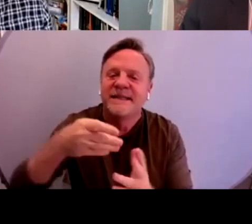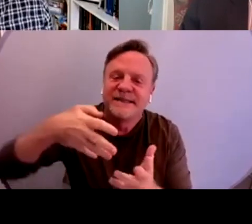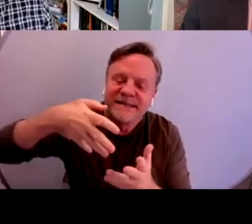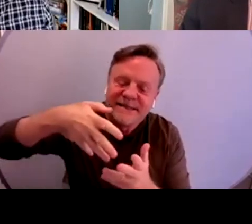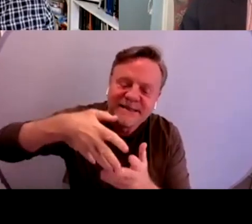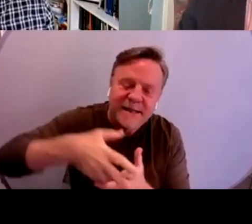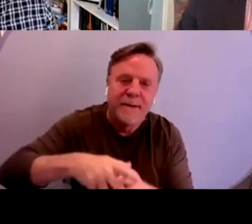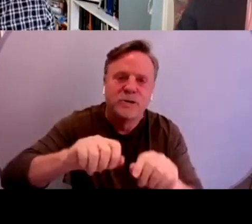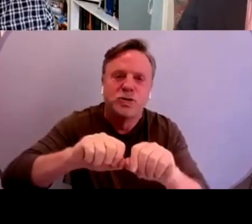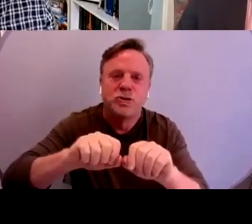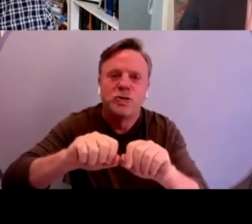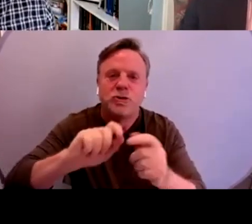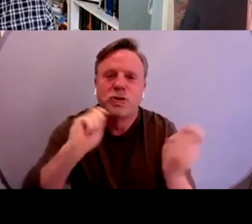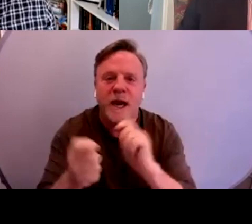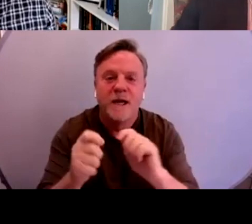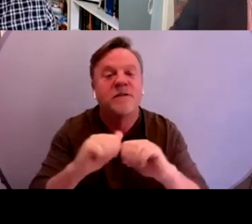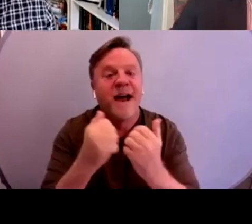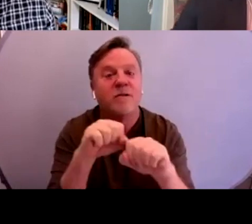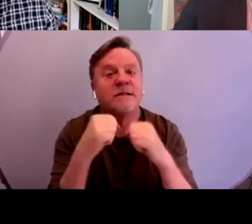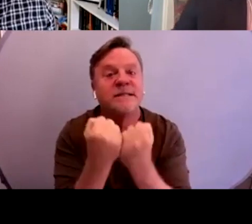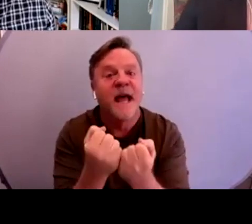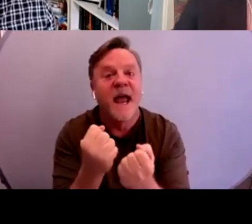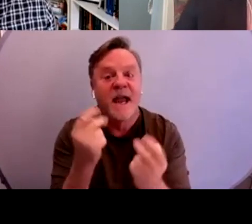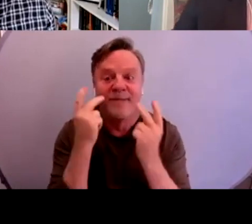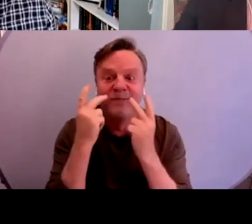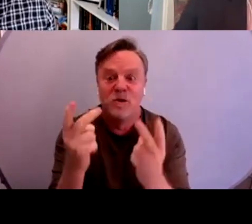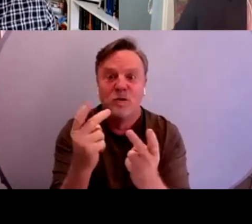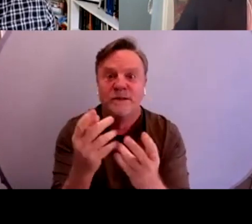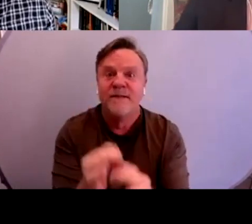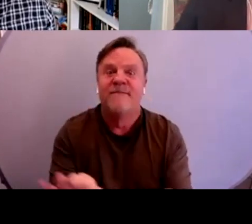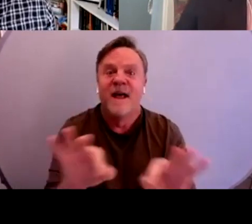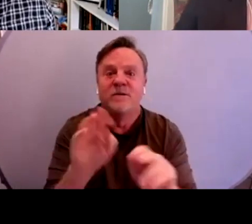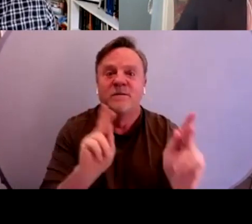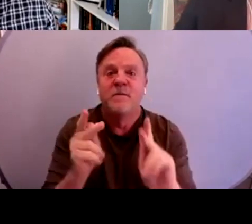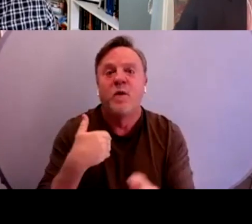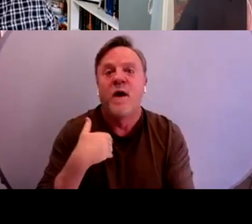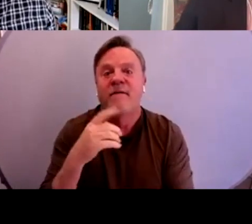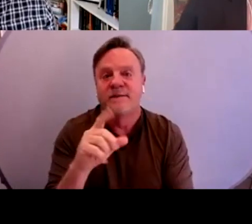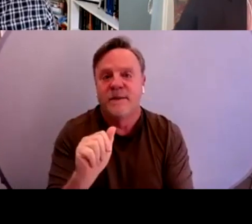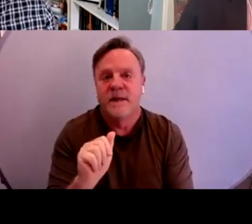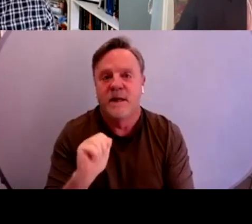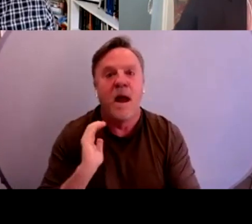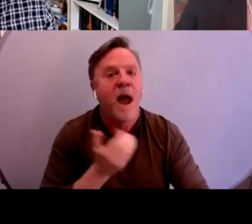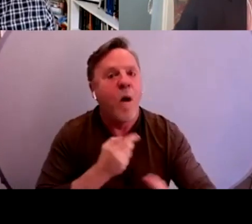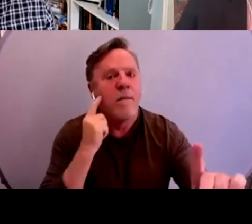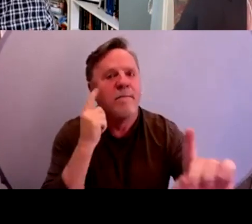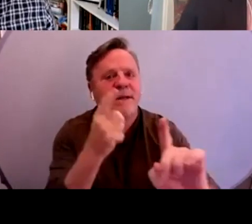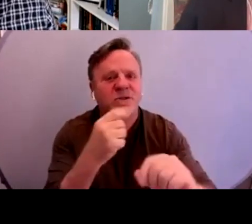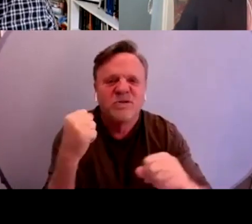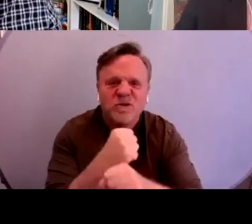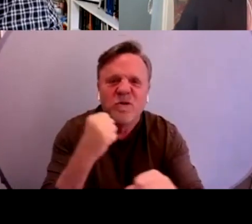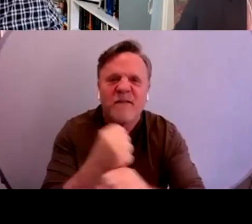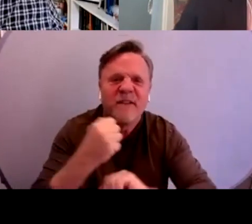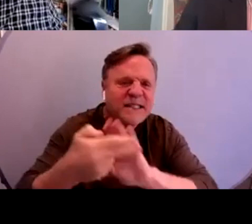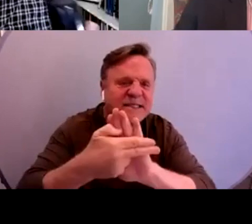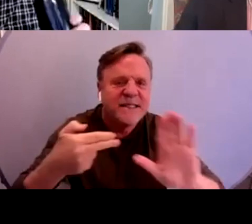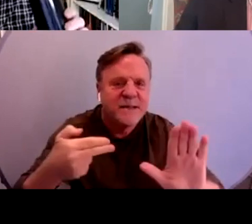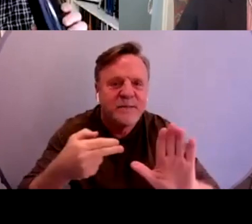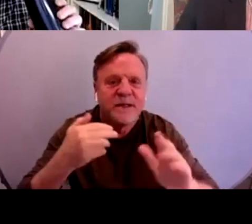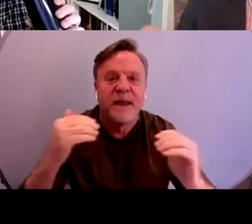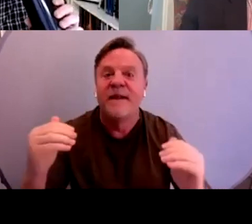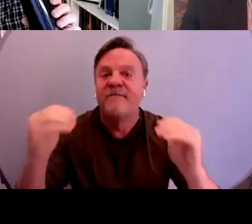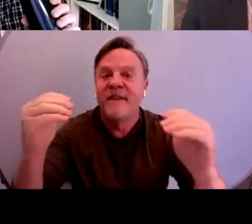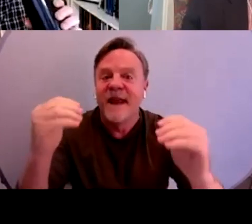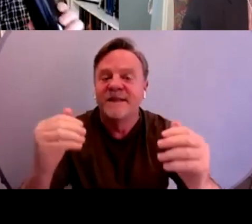how society views and values people with disabilities. Our mission is to fight stigmas and advance opportunities